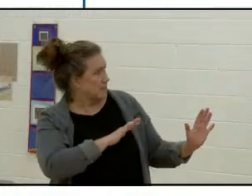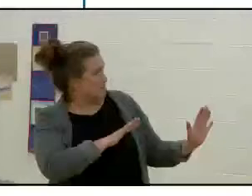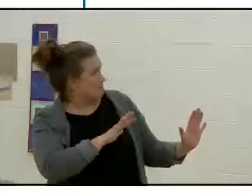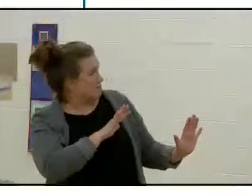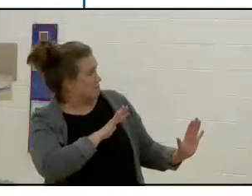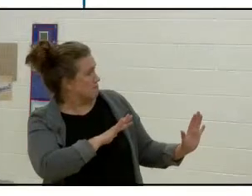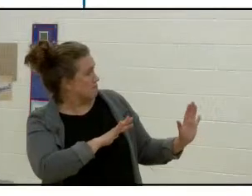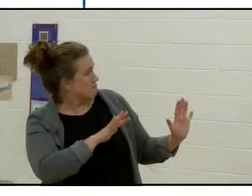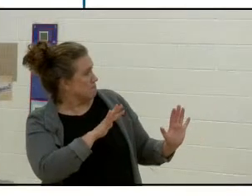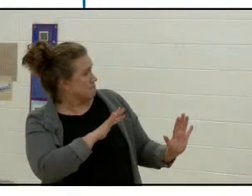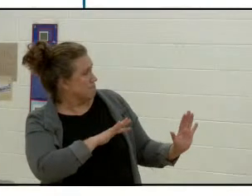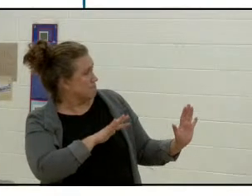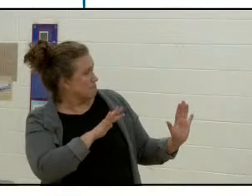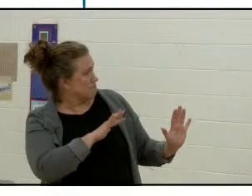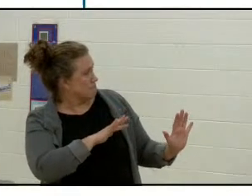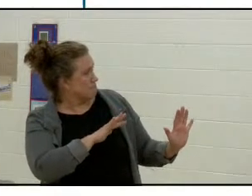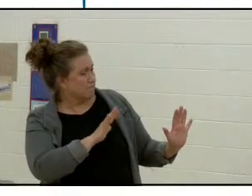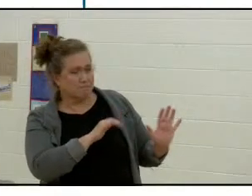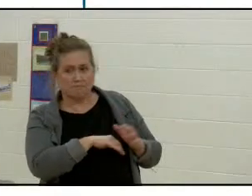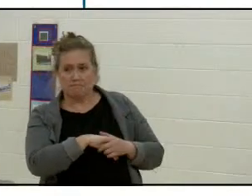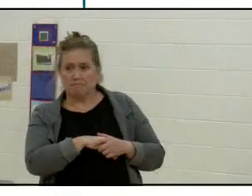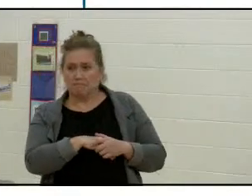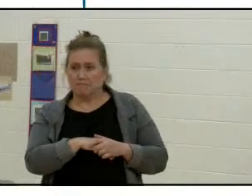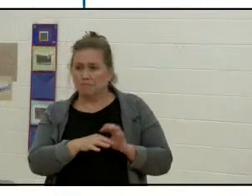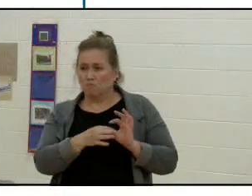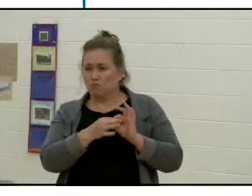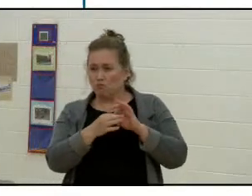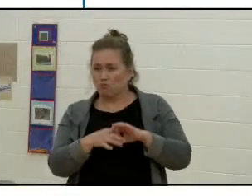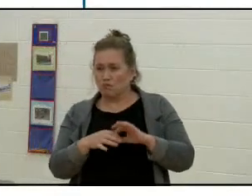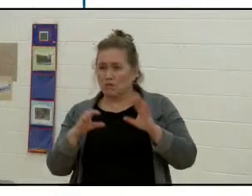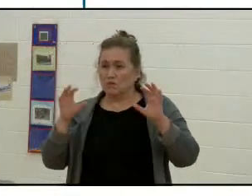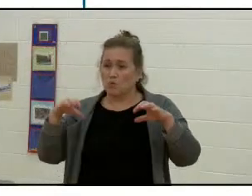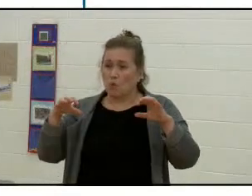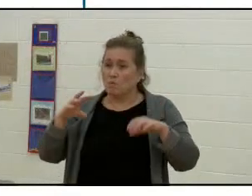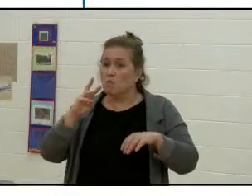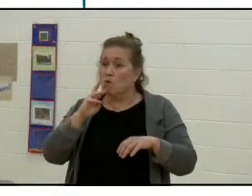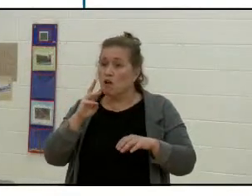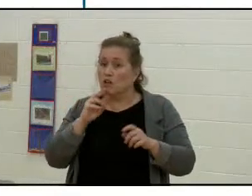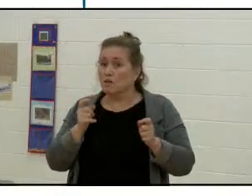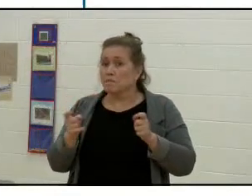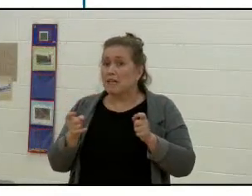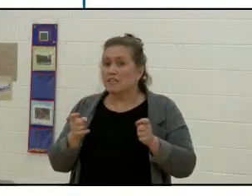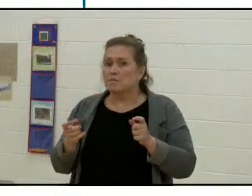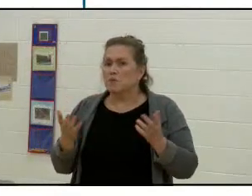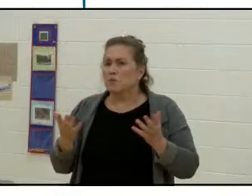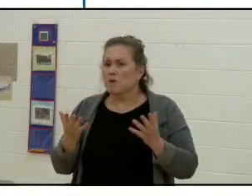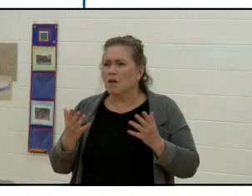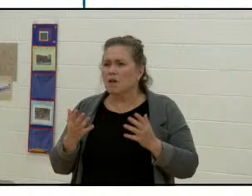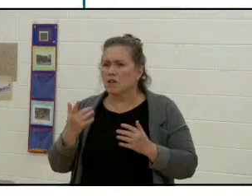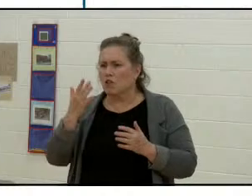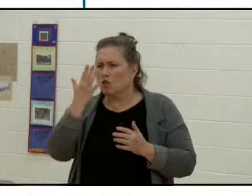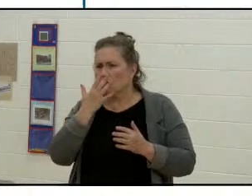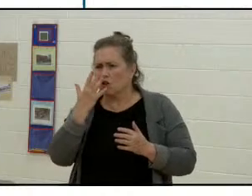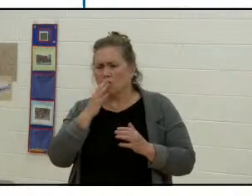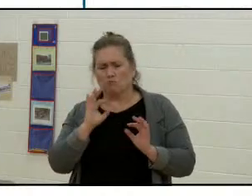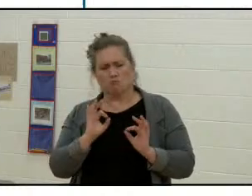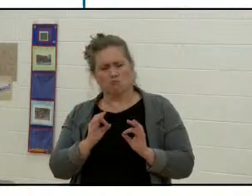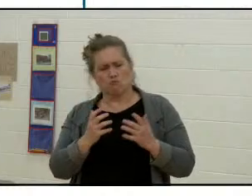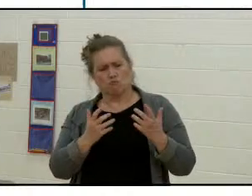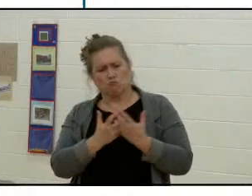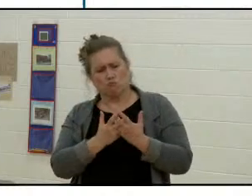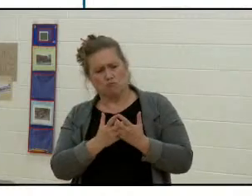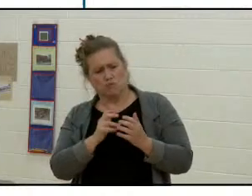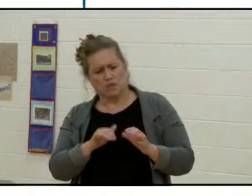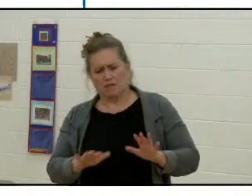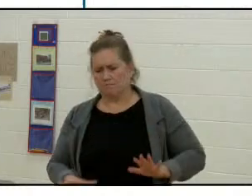incorporating those stormwater management facilities into that kind of aesthetic quality of the design to make what